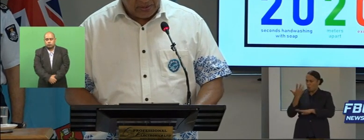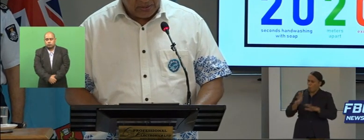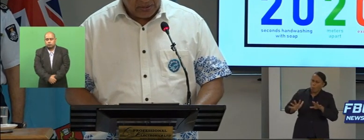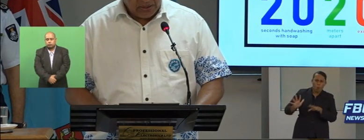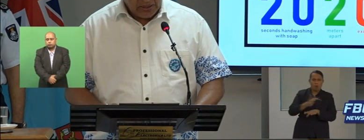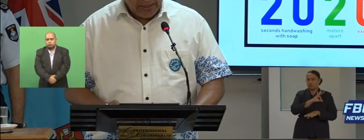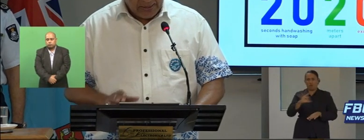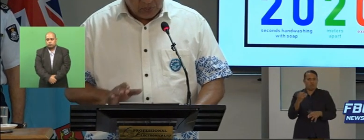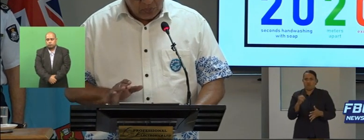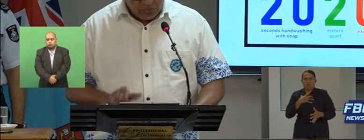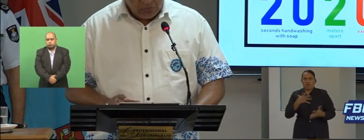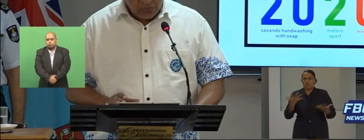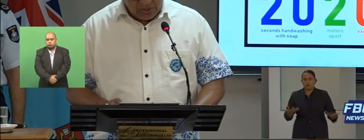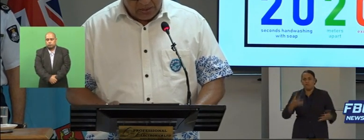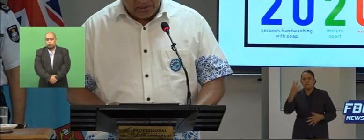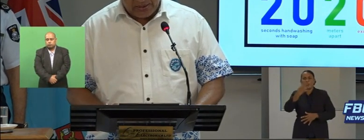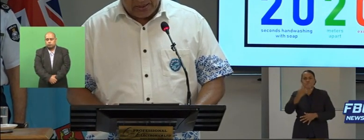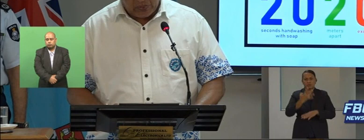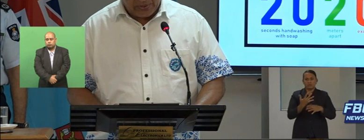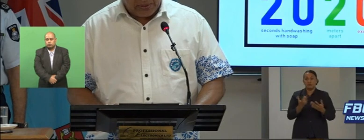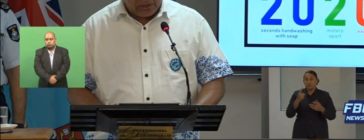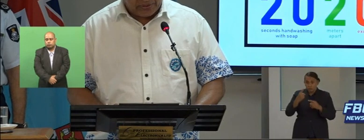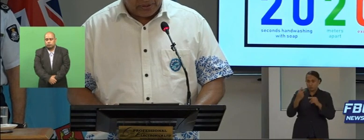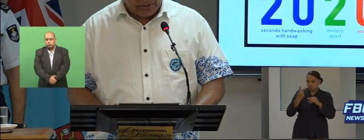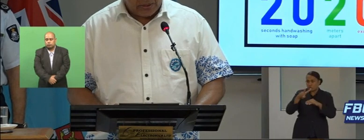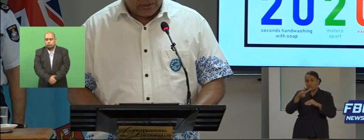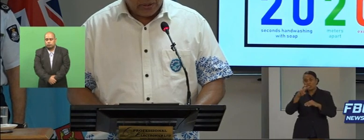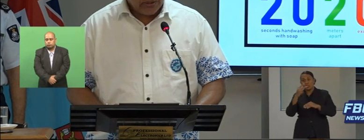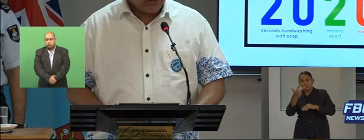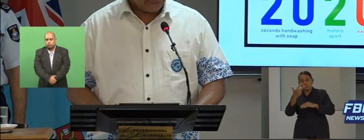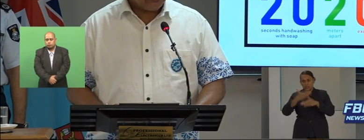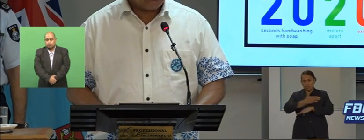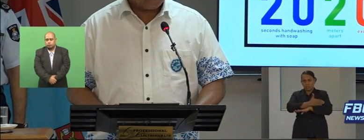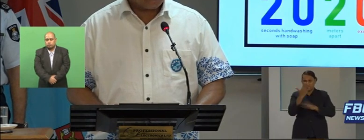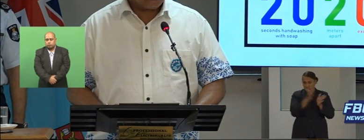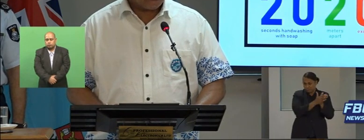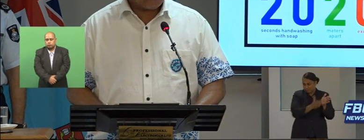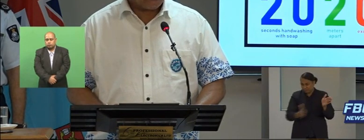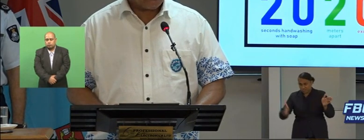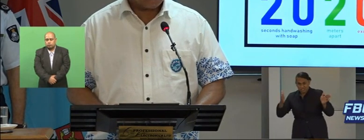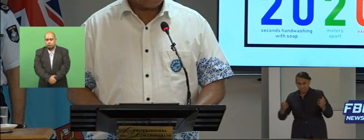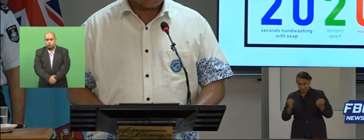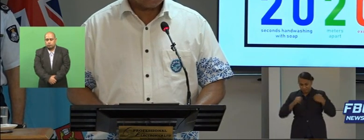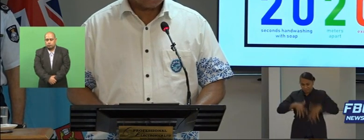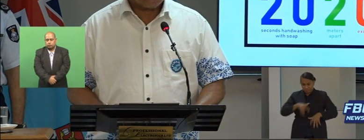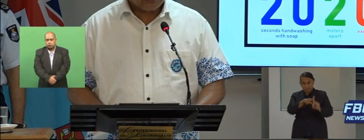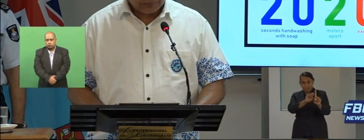quarantined and to those who currently are waiting out their initial 14-day period.